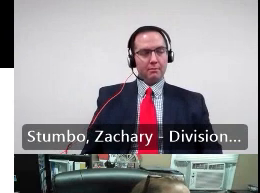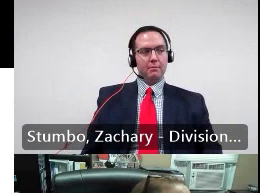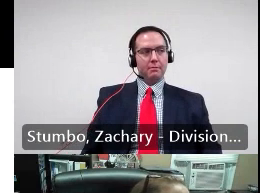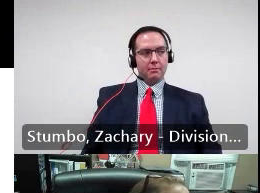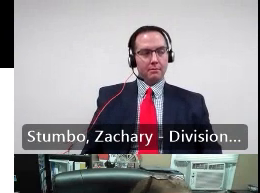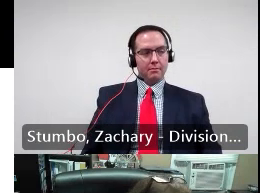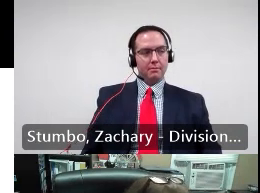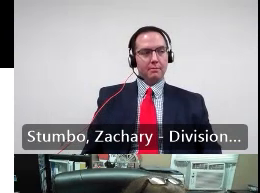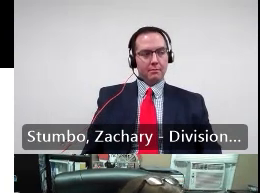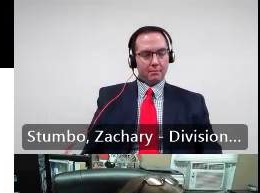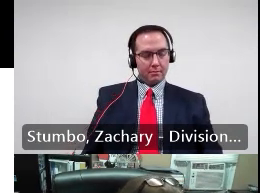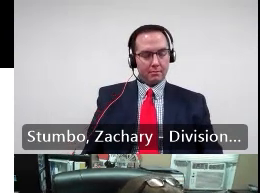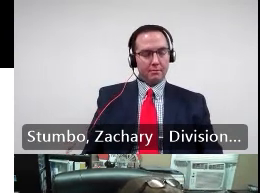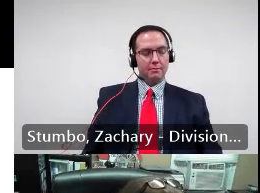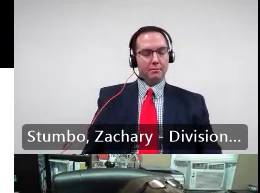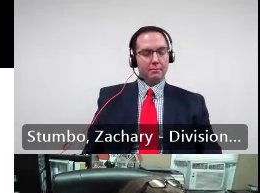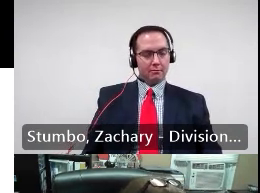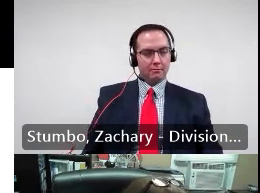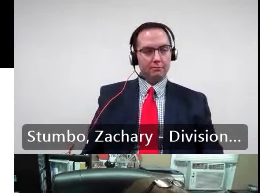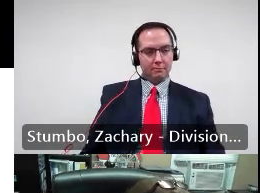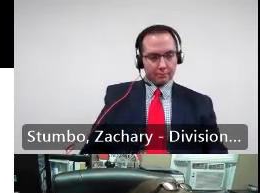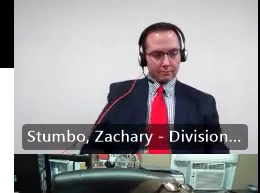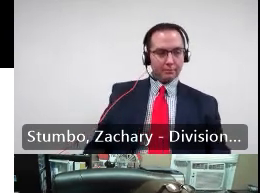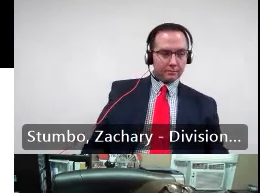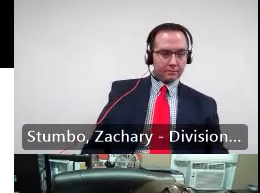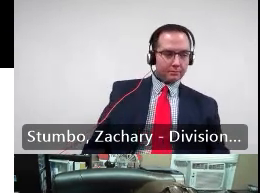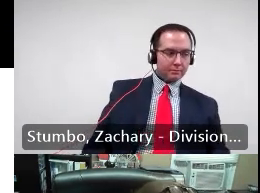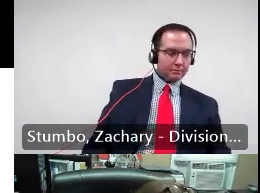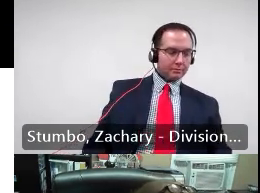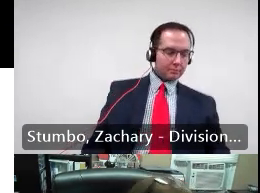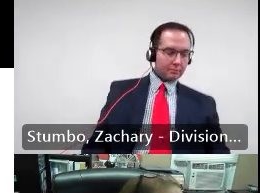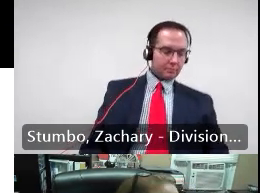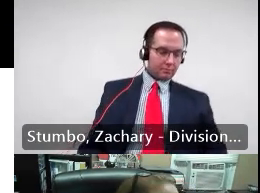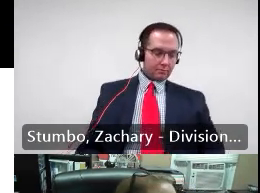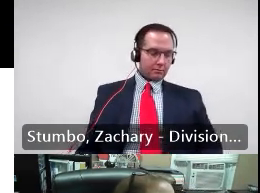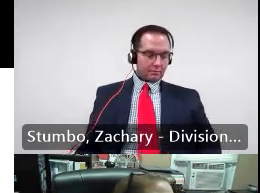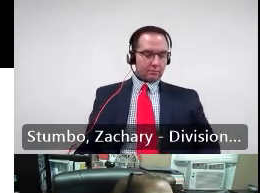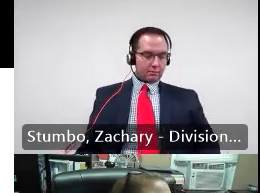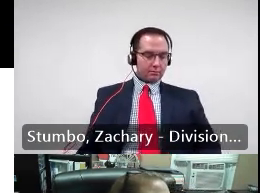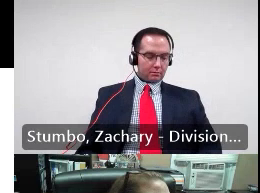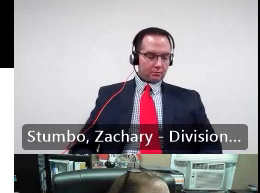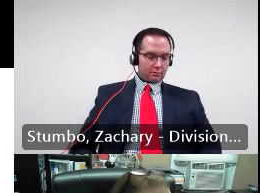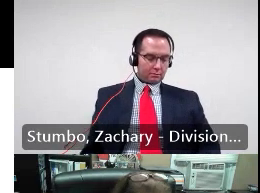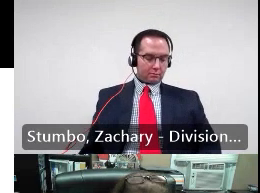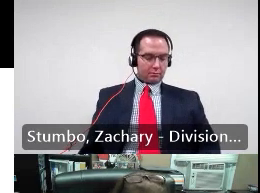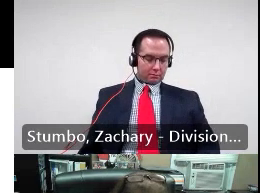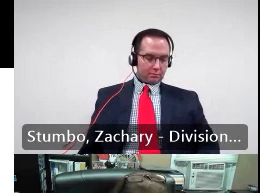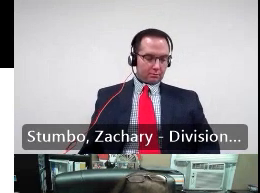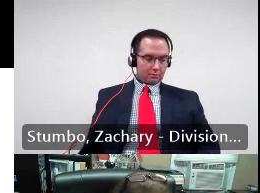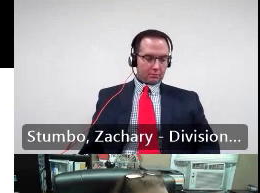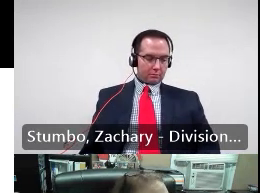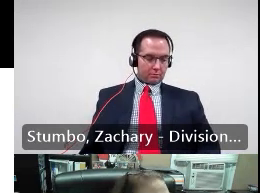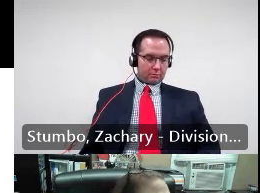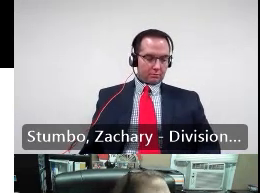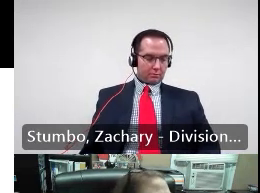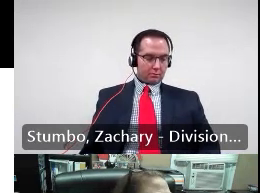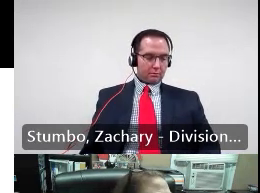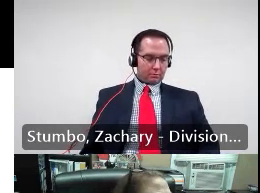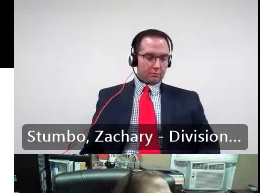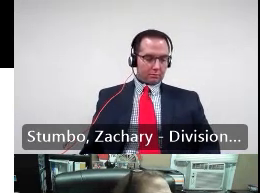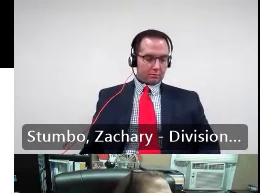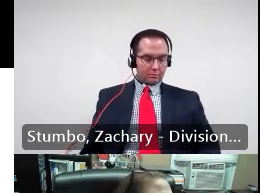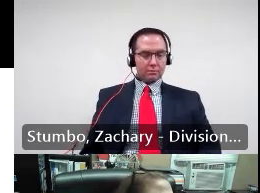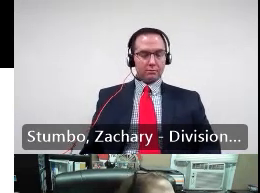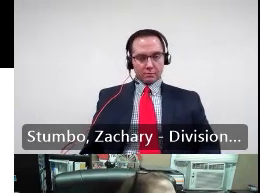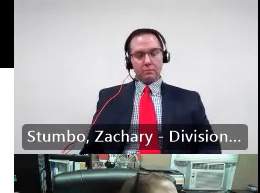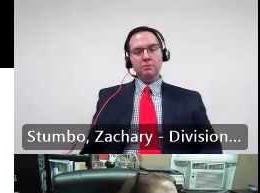stations with the fuel only cards, or this particular partnership with Walmart, I think my overarching point of that is there are so many places and